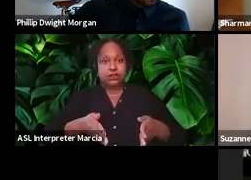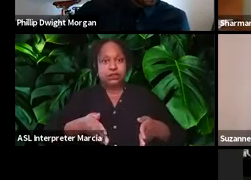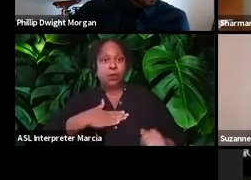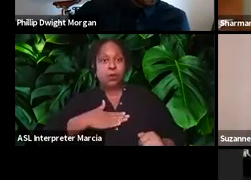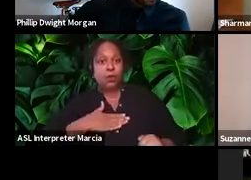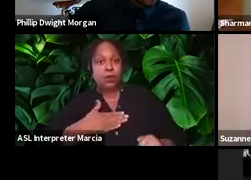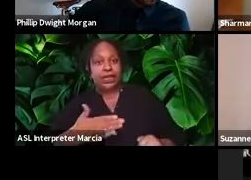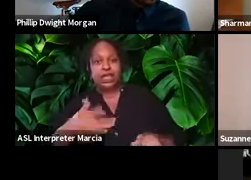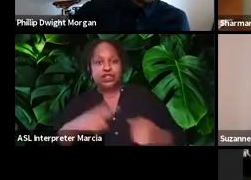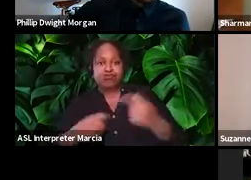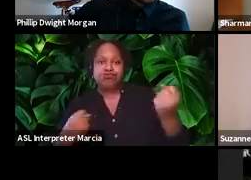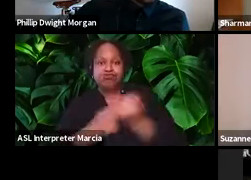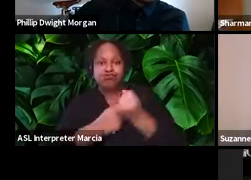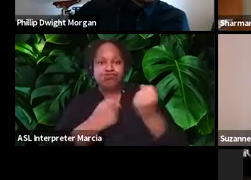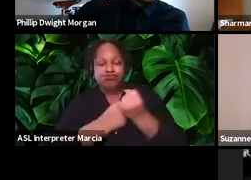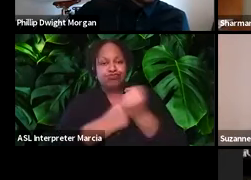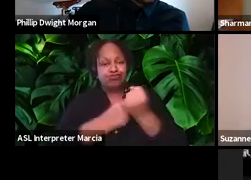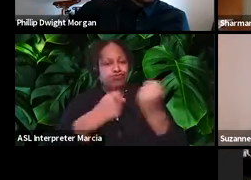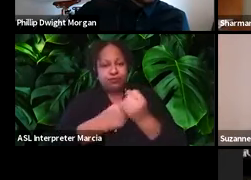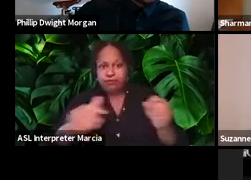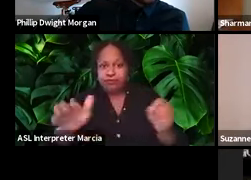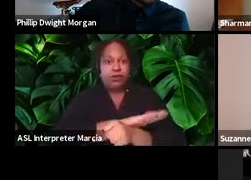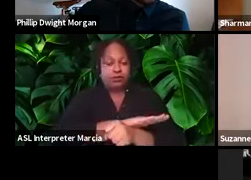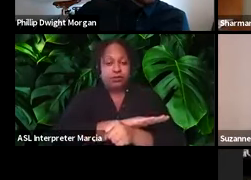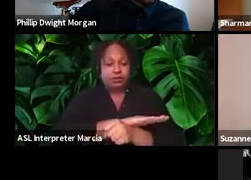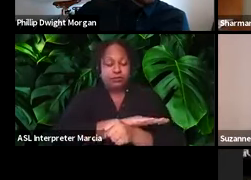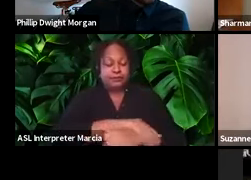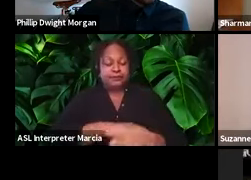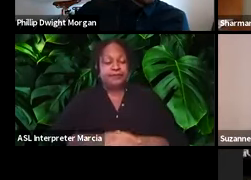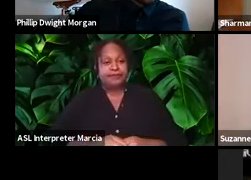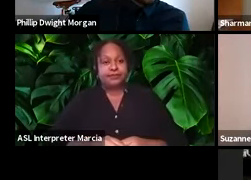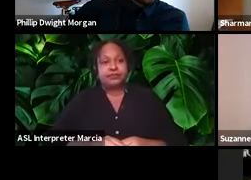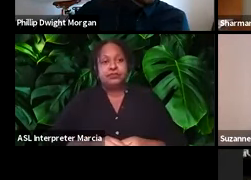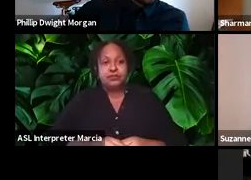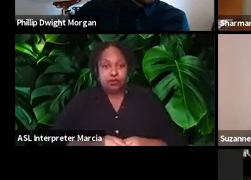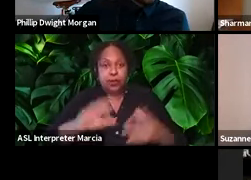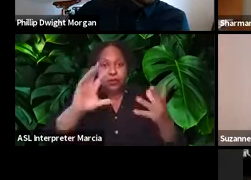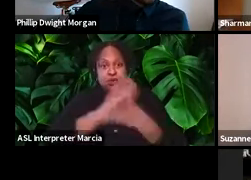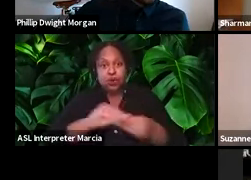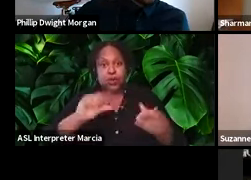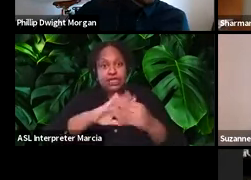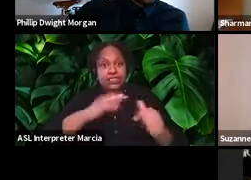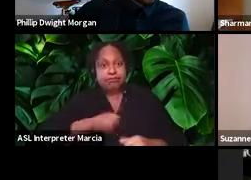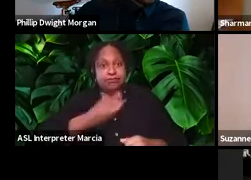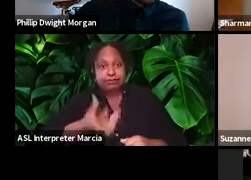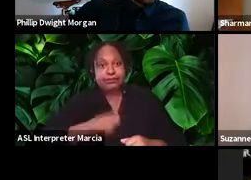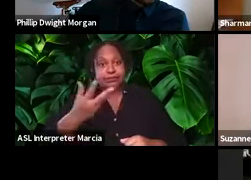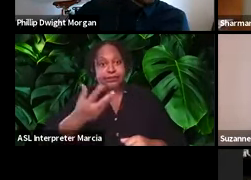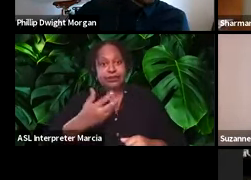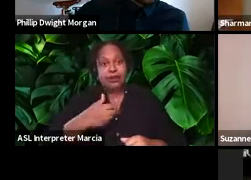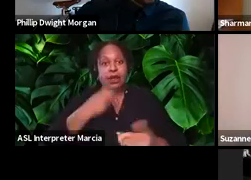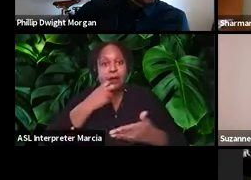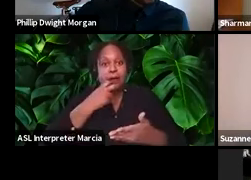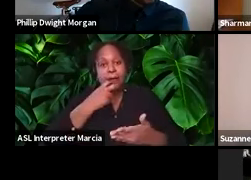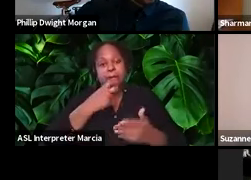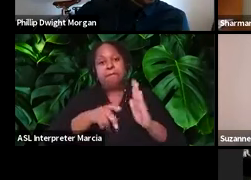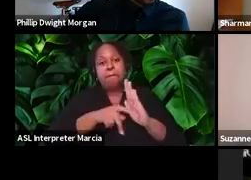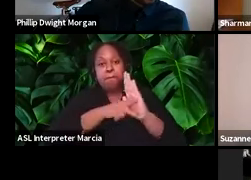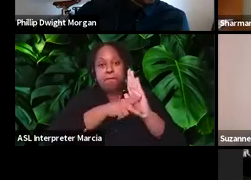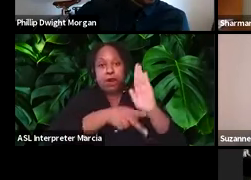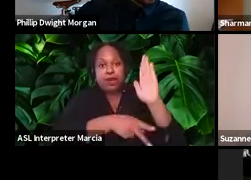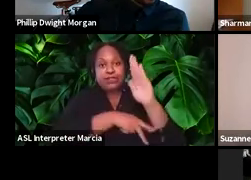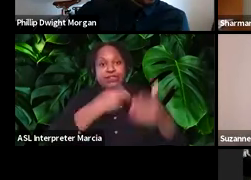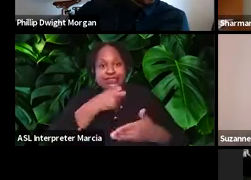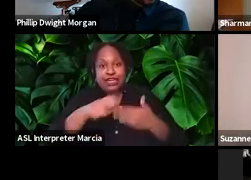to ride or die, right? So the stories that I told as someone who is a parliamentary secretary to a